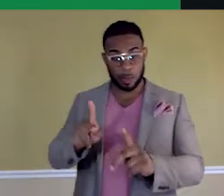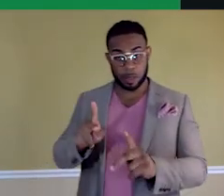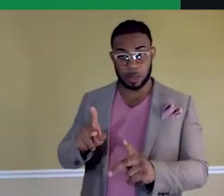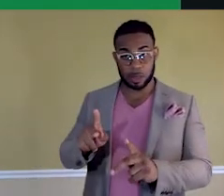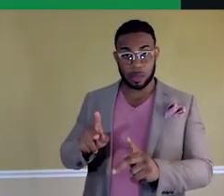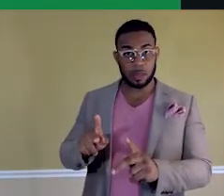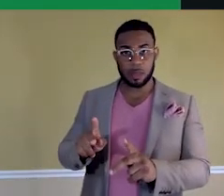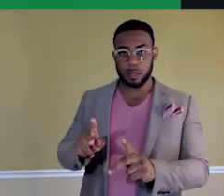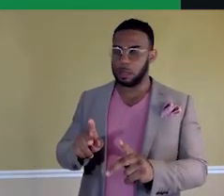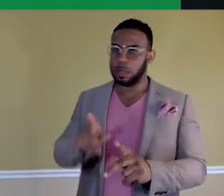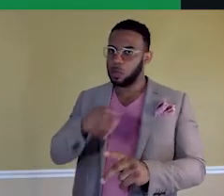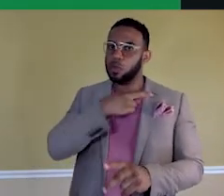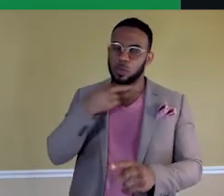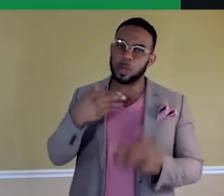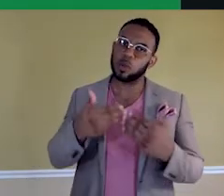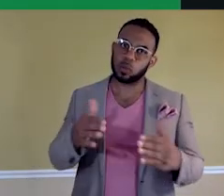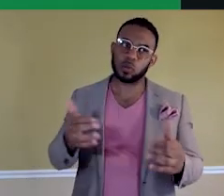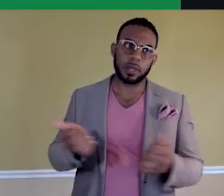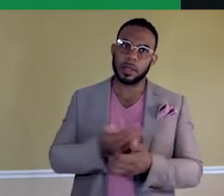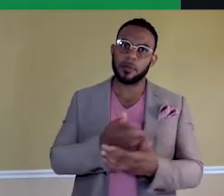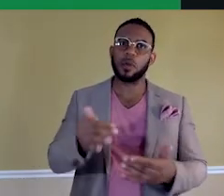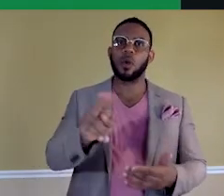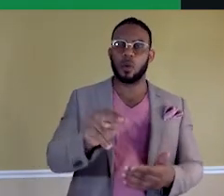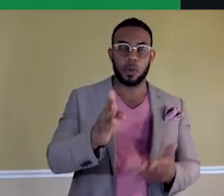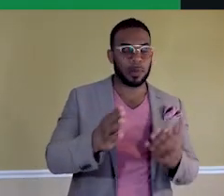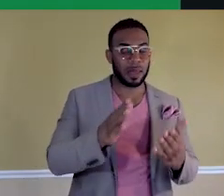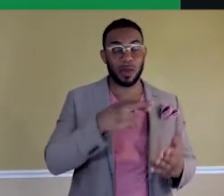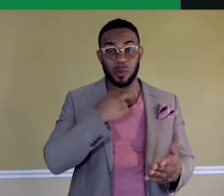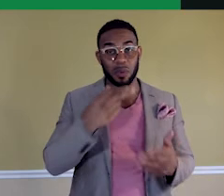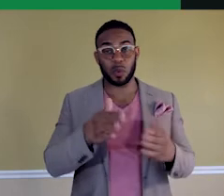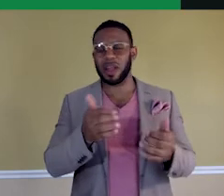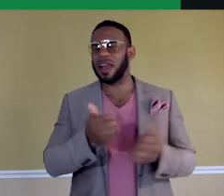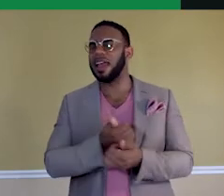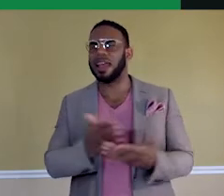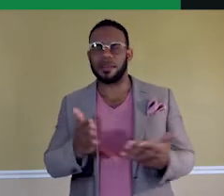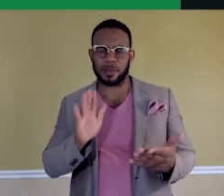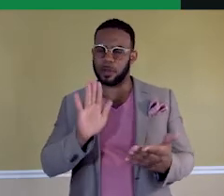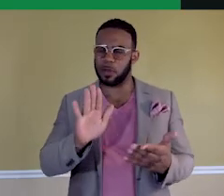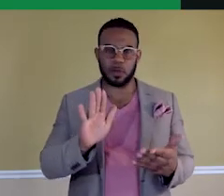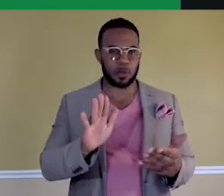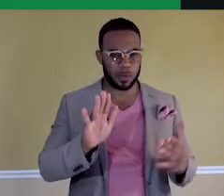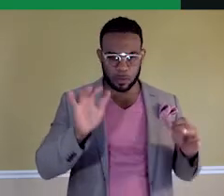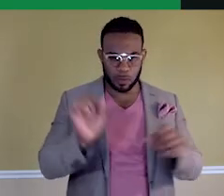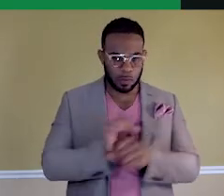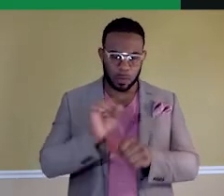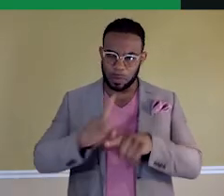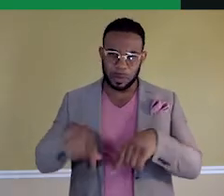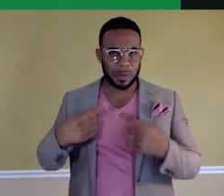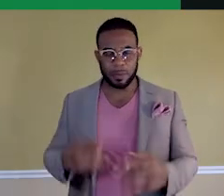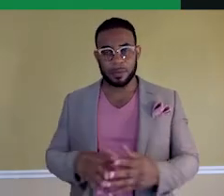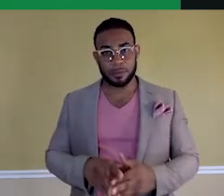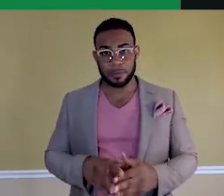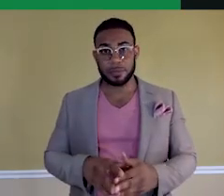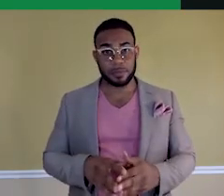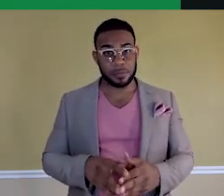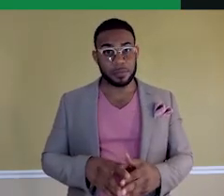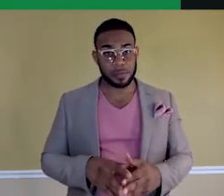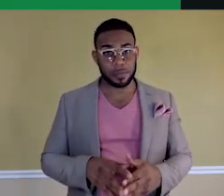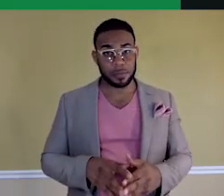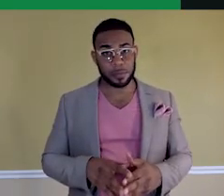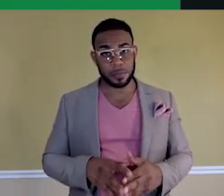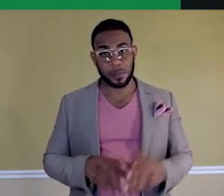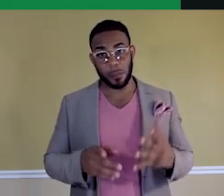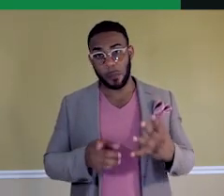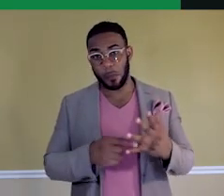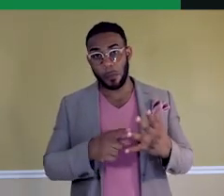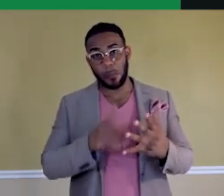their permission, you risk losing your own. You risk losing everything you have built the intellectual property around. The second to the last